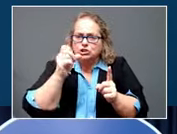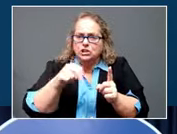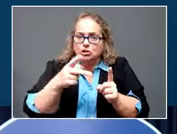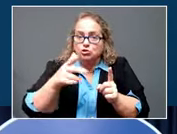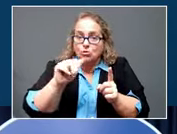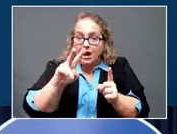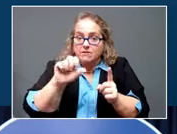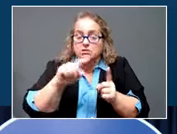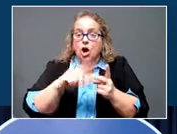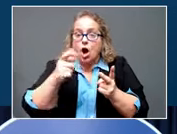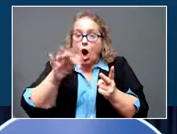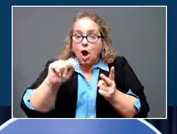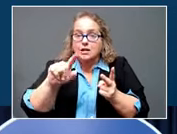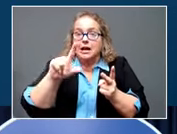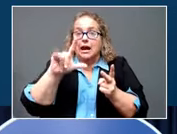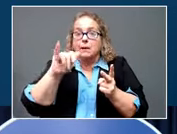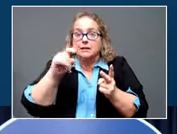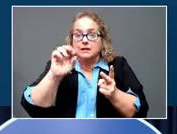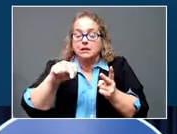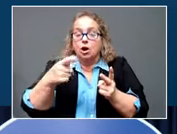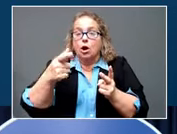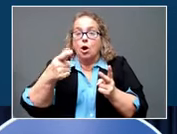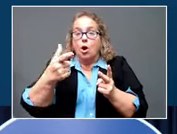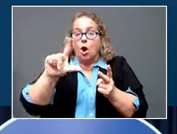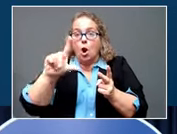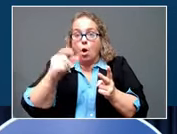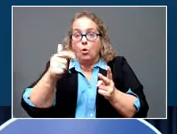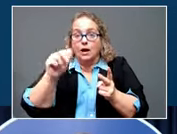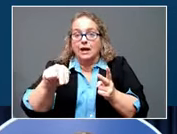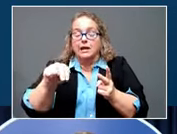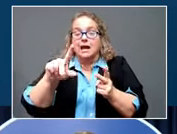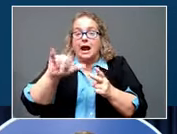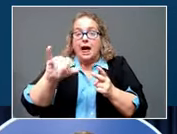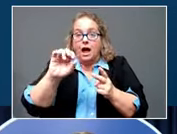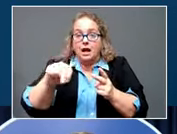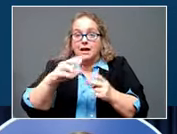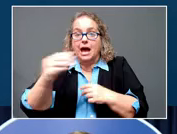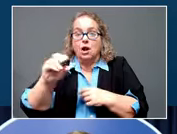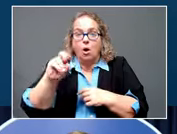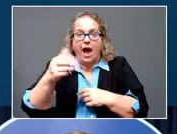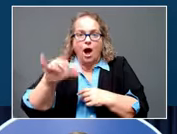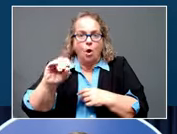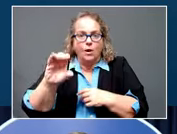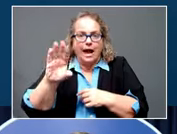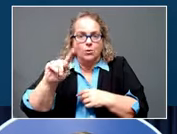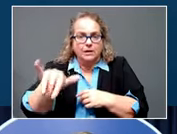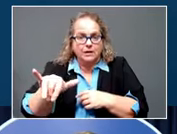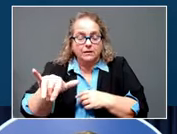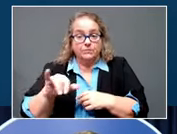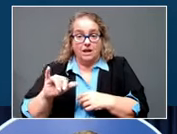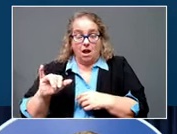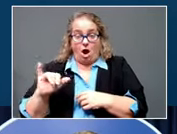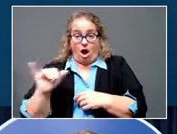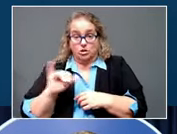Lyon, Muhlenberg, and Ohio counties. Finally, there are FEMA folks that are working